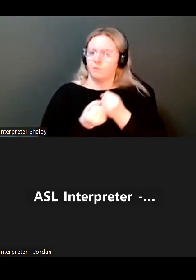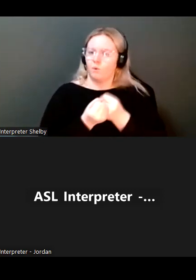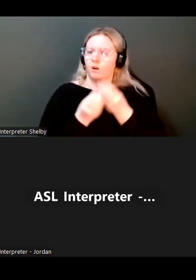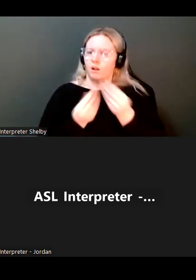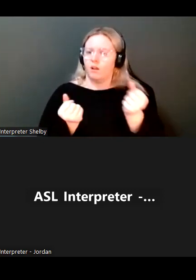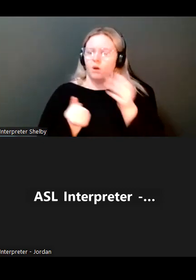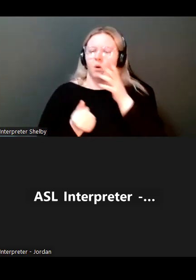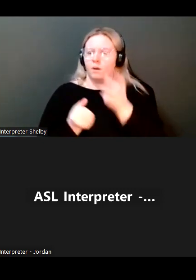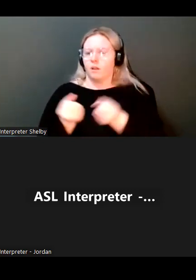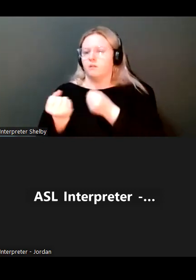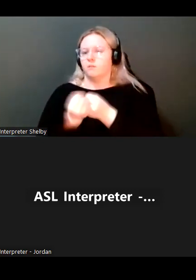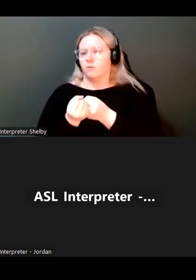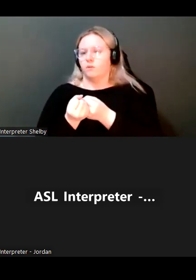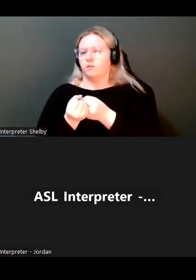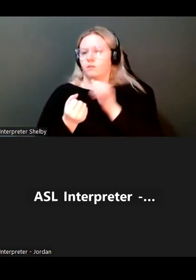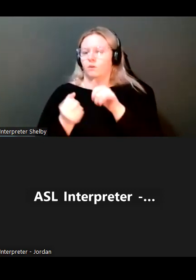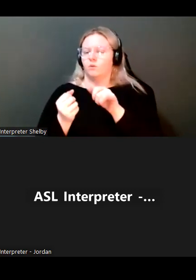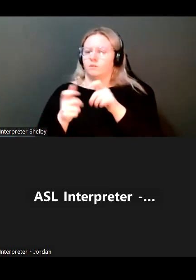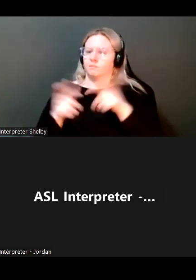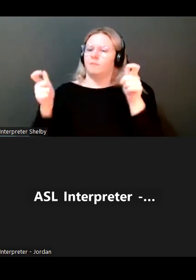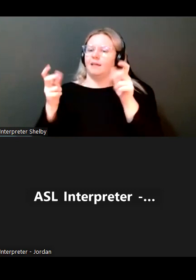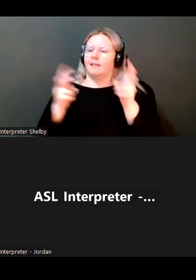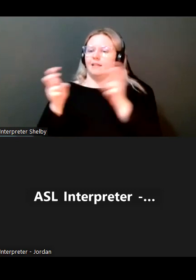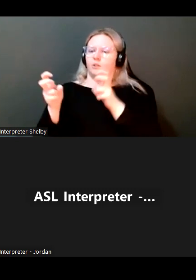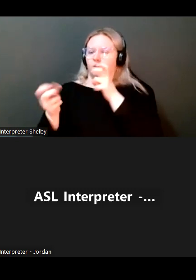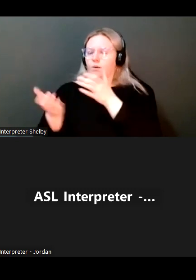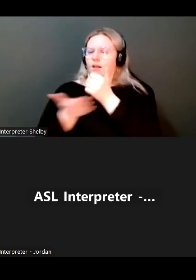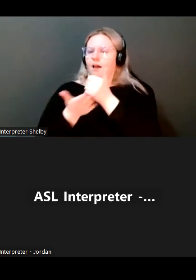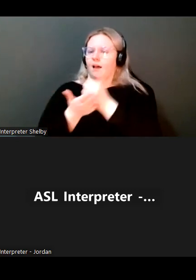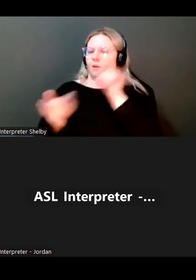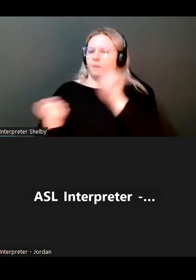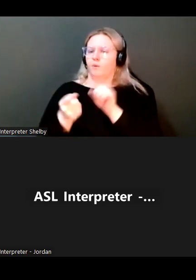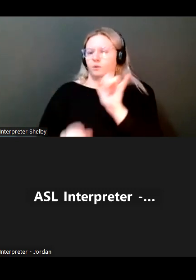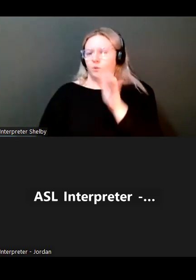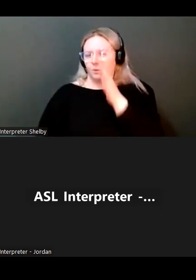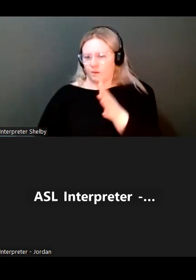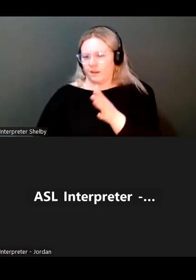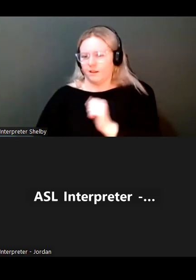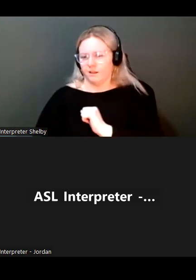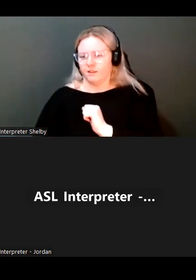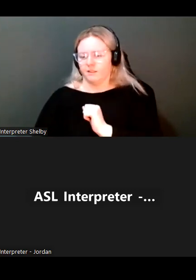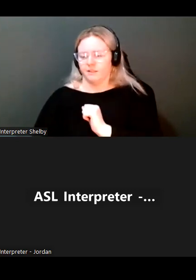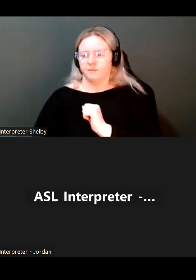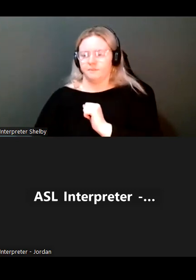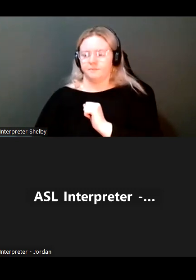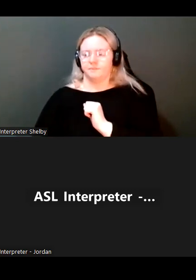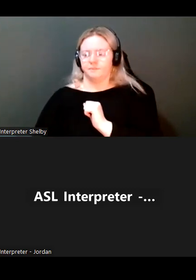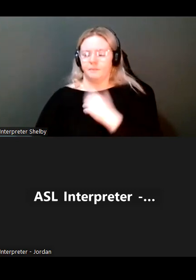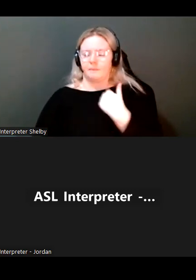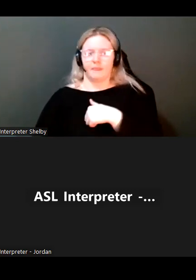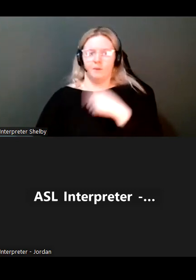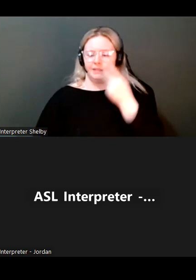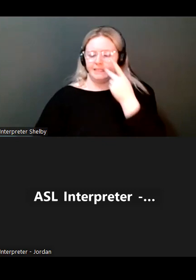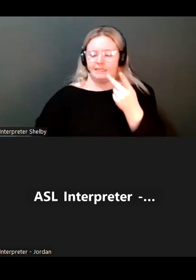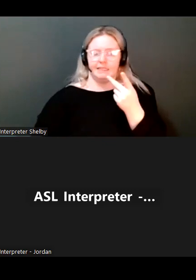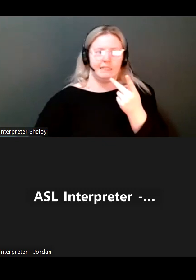know, those bigger issues, right? It comes down to that. We certainly see a lot